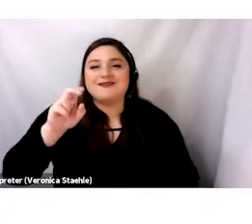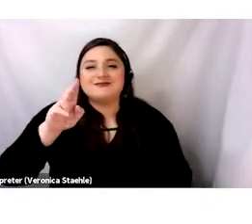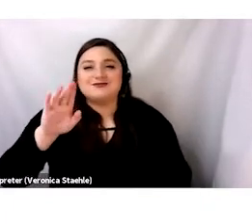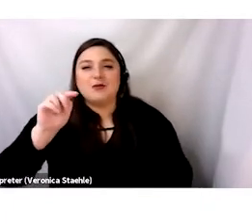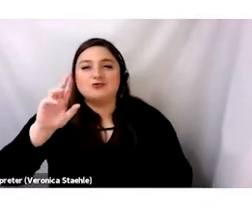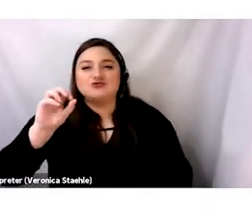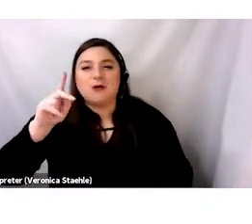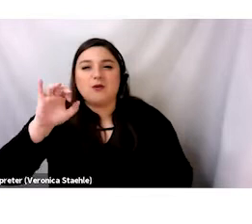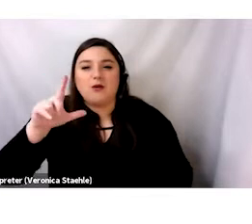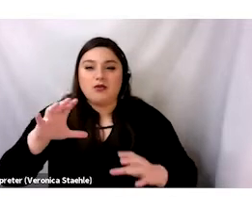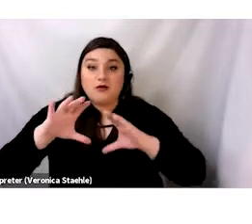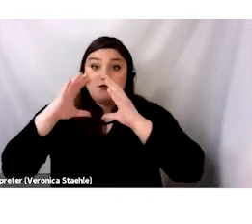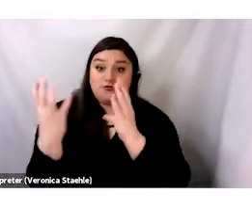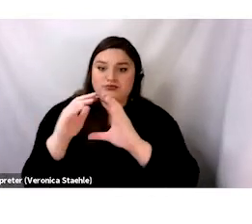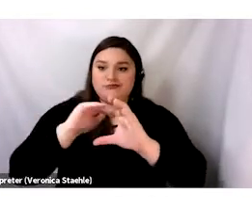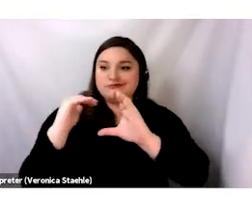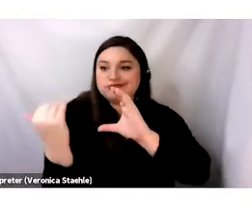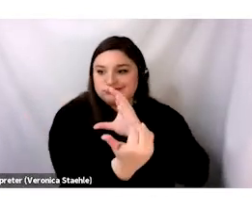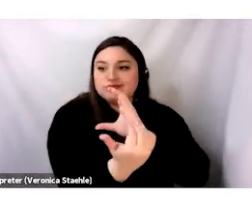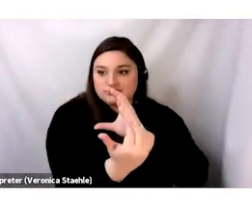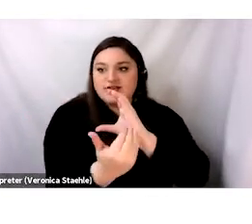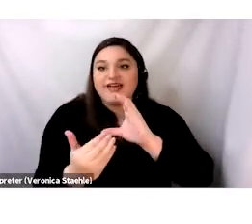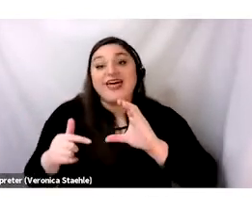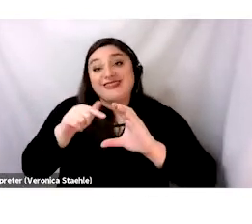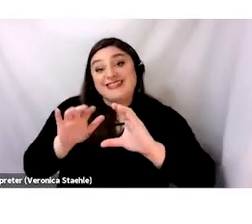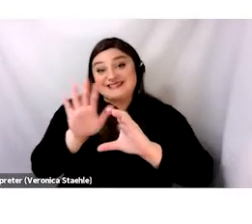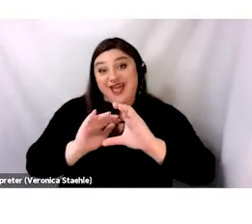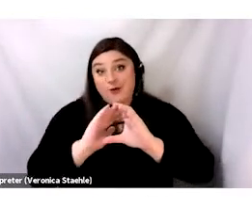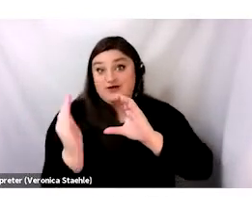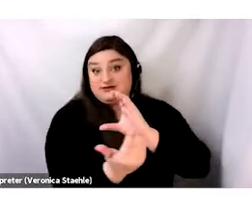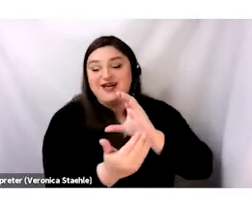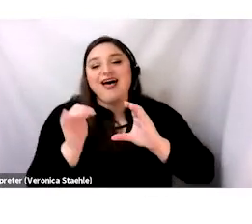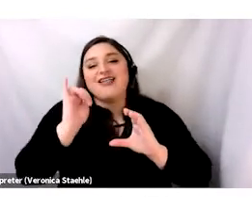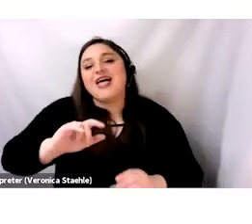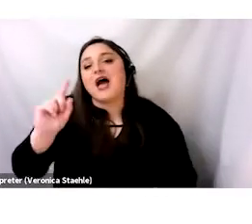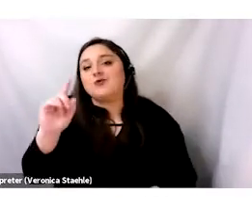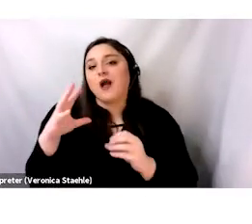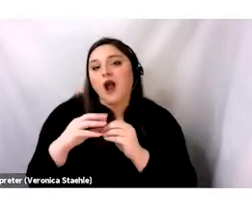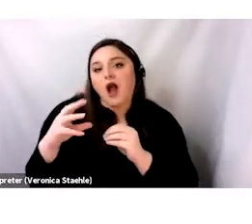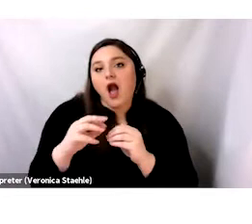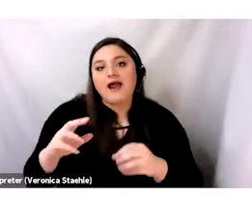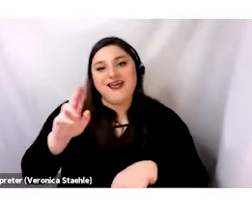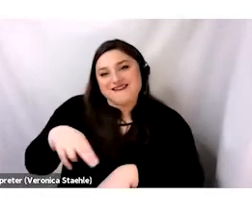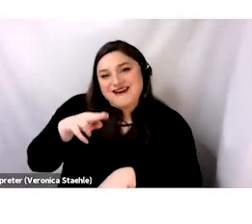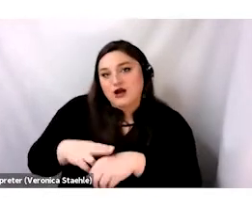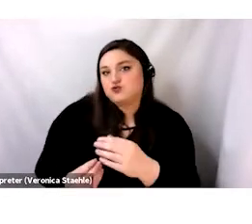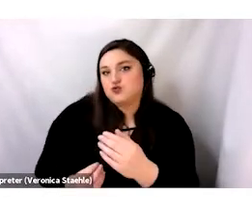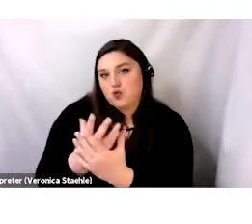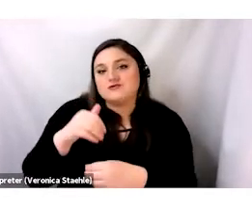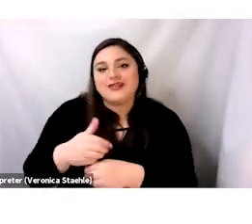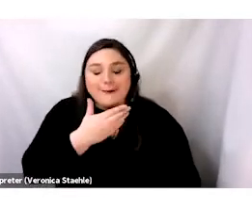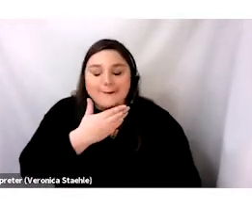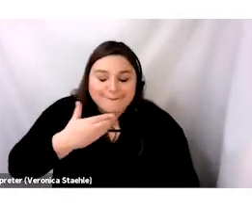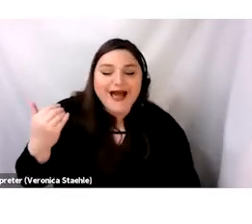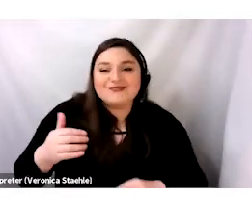of the regions that have the most tropical and subtropical areas. These are regions where cotton naturally grows and grows in